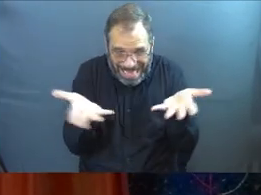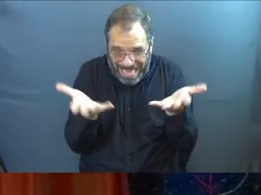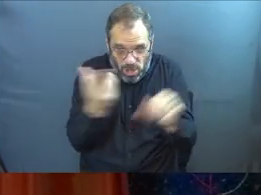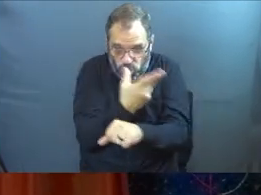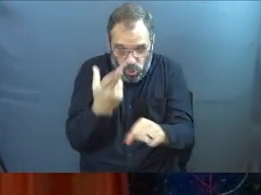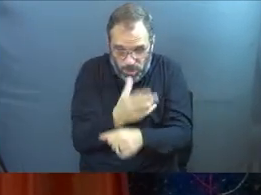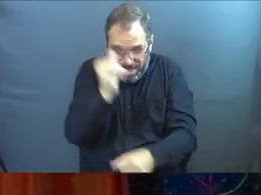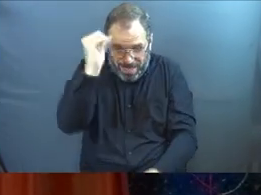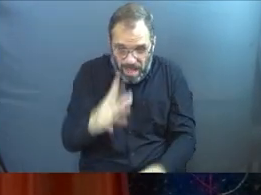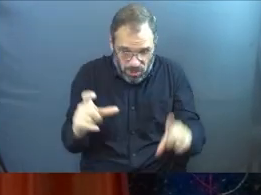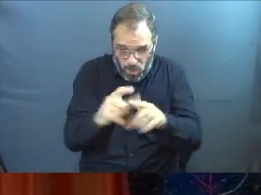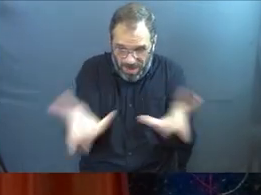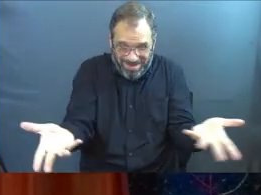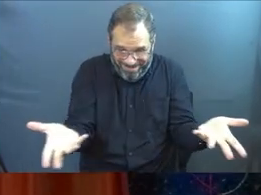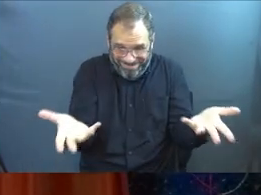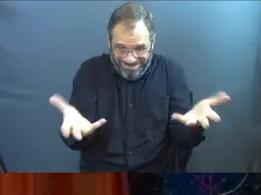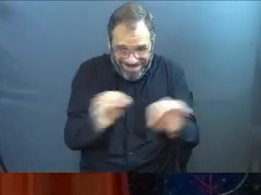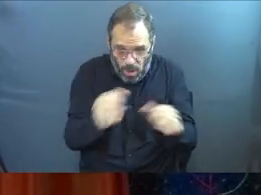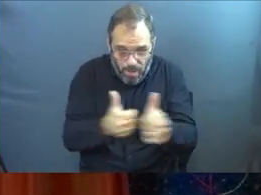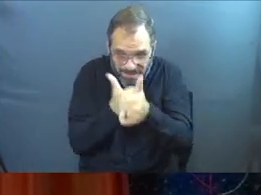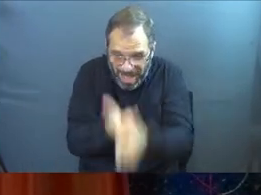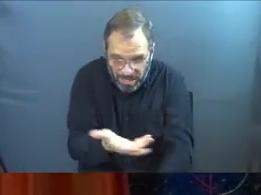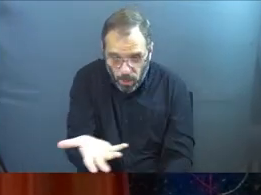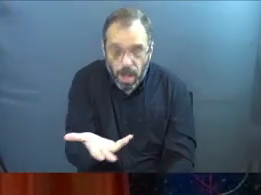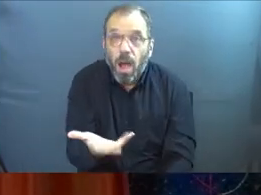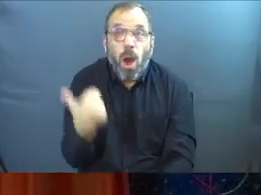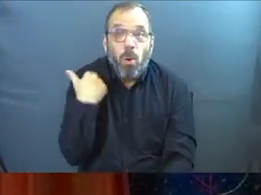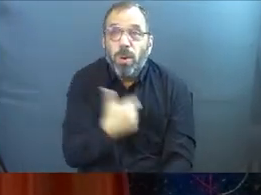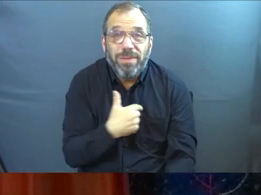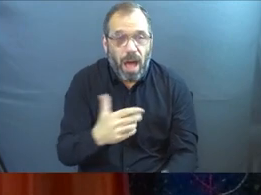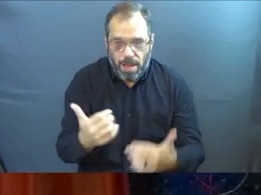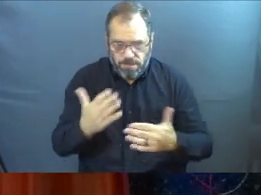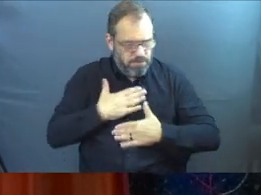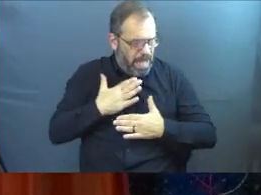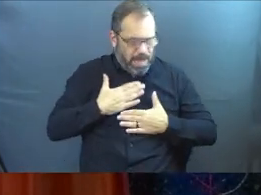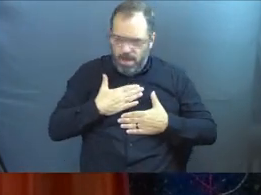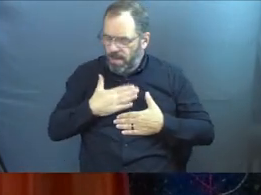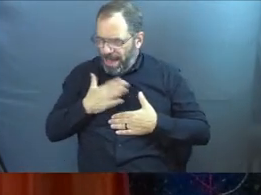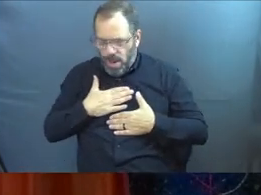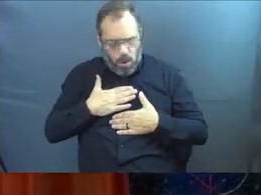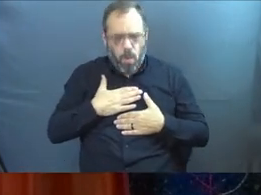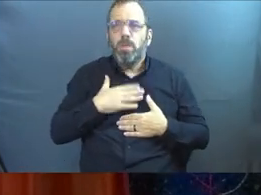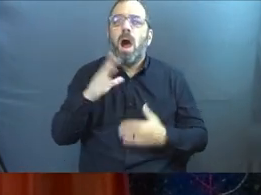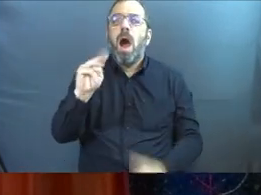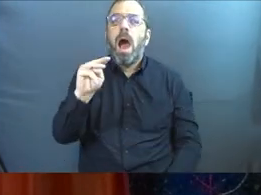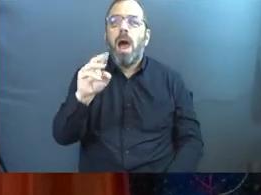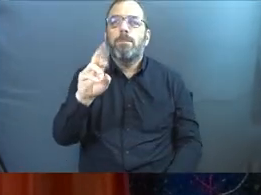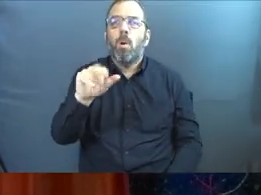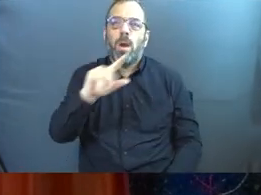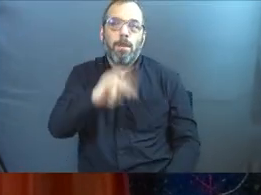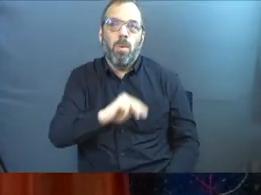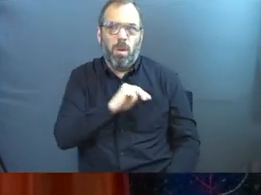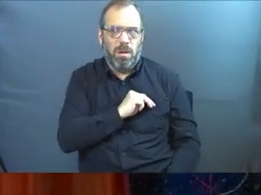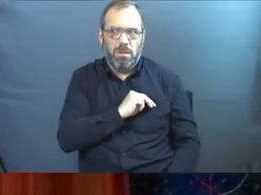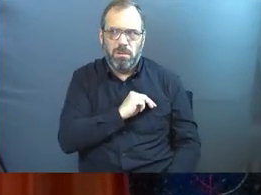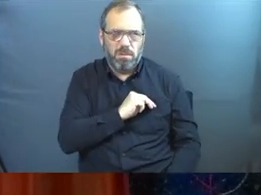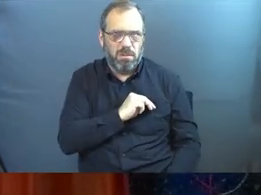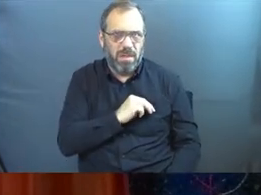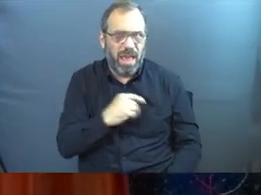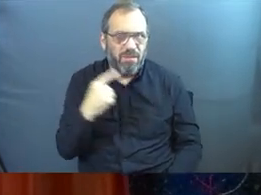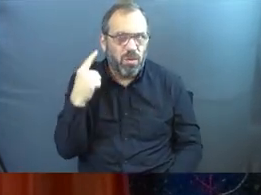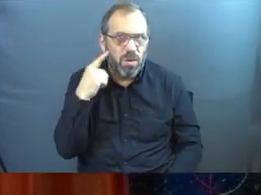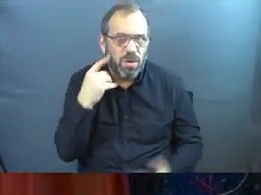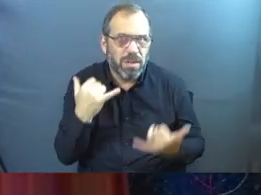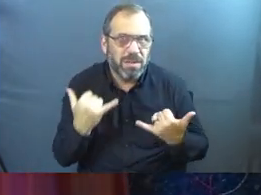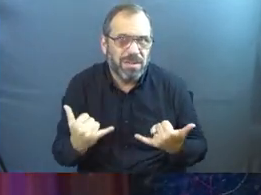Nobody uses God's word as a moral compass anymore. We've all got our own moral compass. Again, does this sound familiar at all?